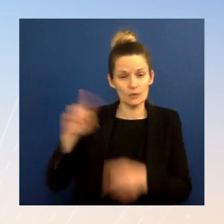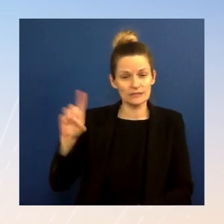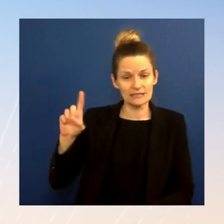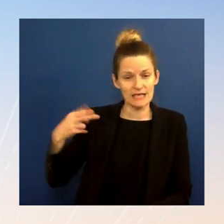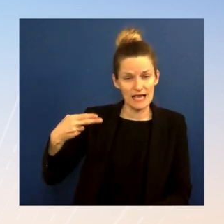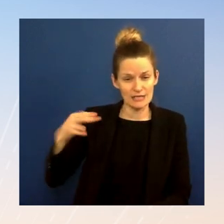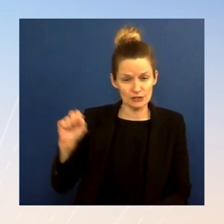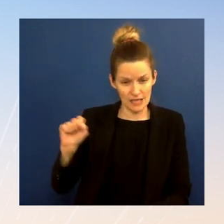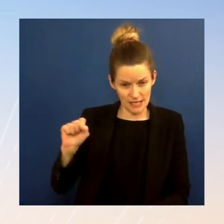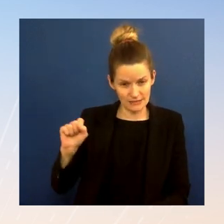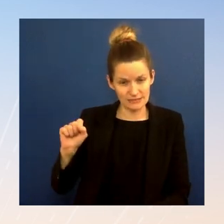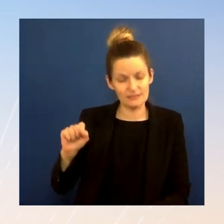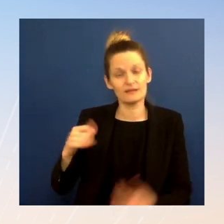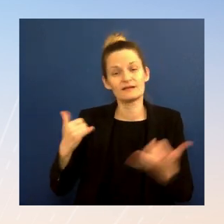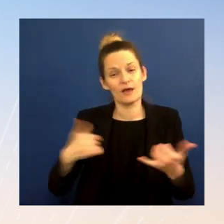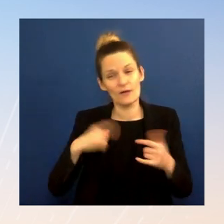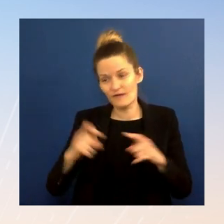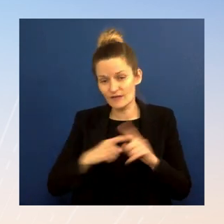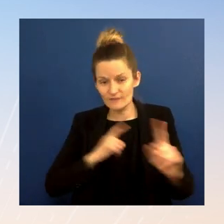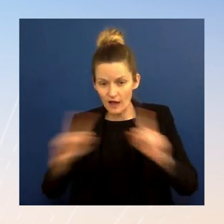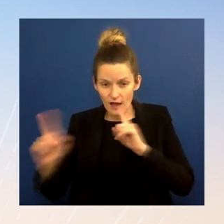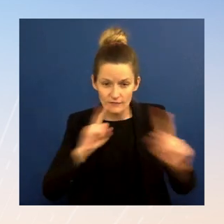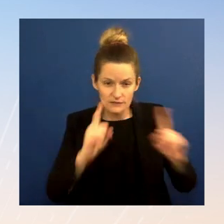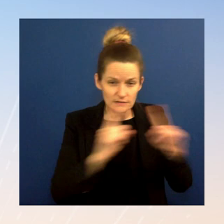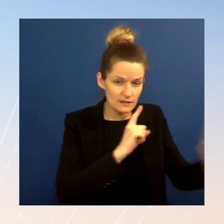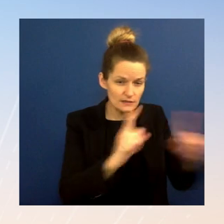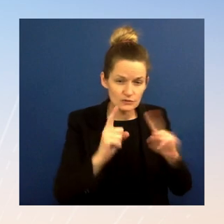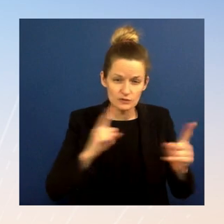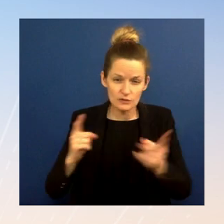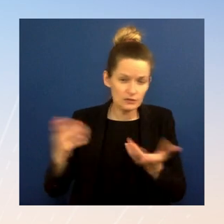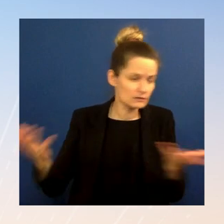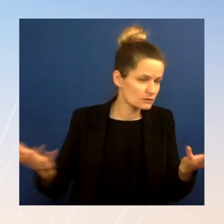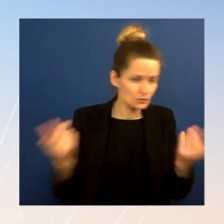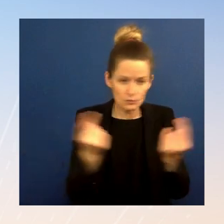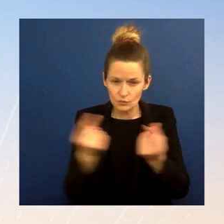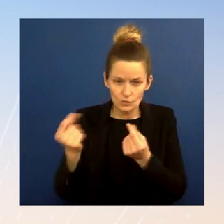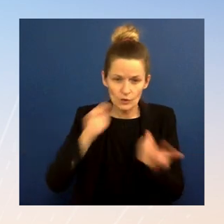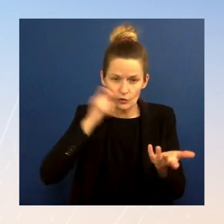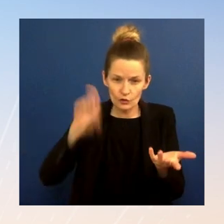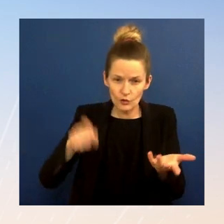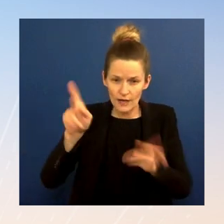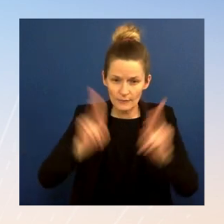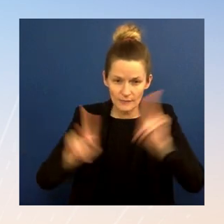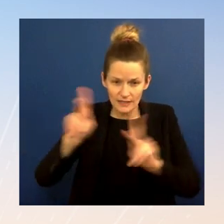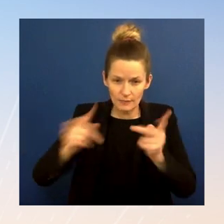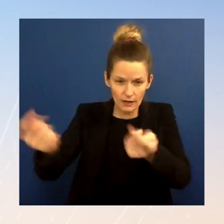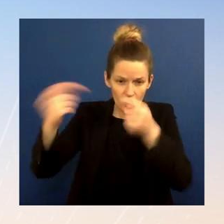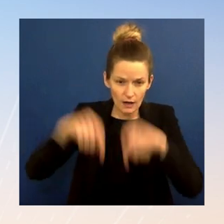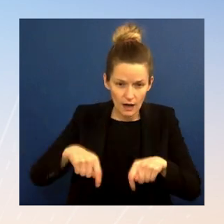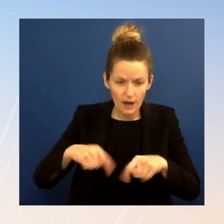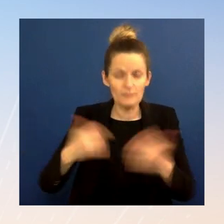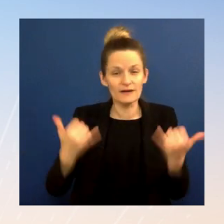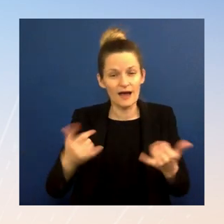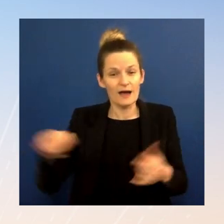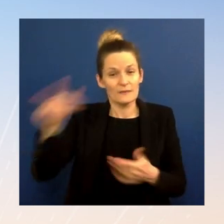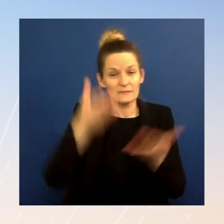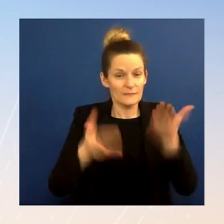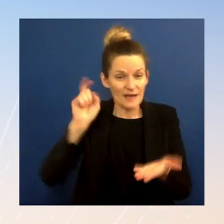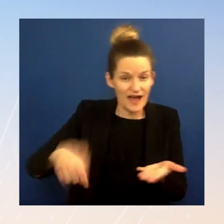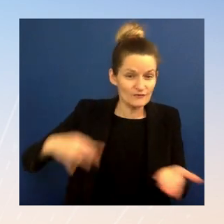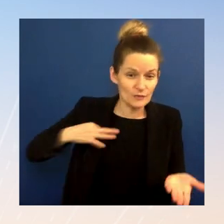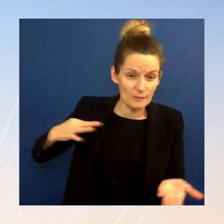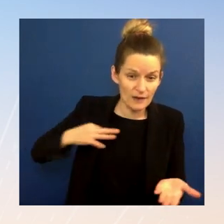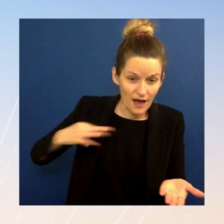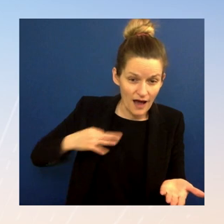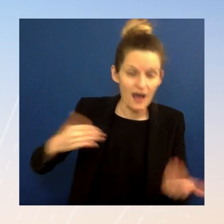are ways for Ukrainian refugees to come. Right now, they'd have to apply, obviously, through existing refugee programs where they would apply from a third